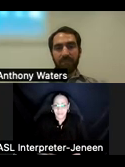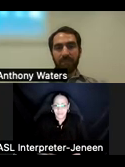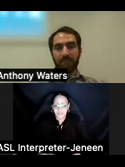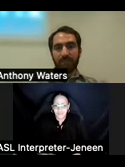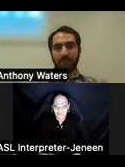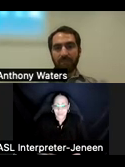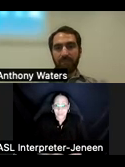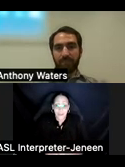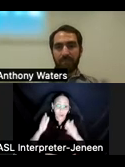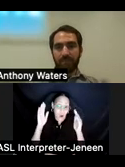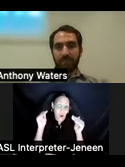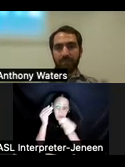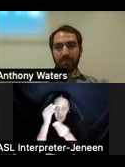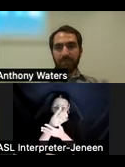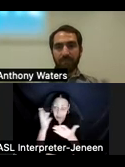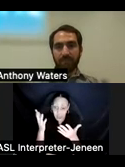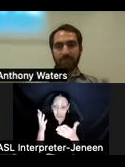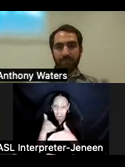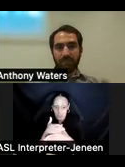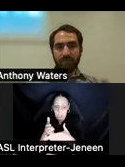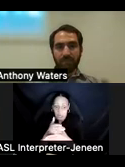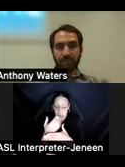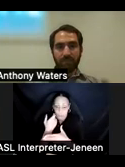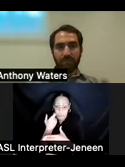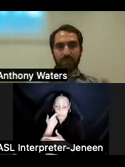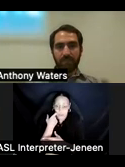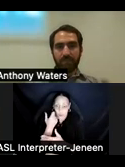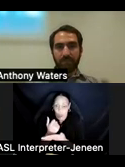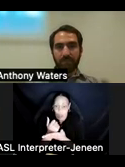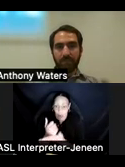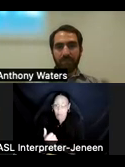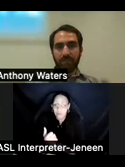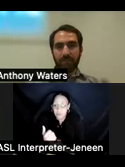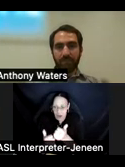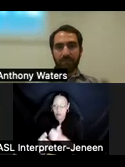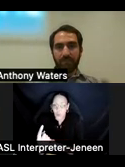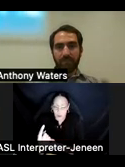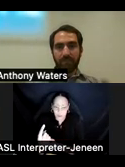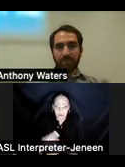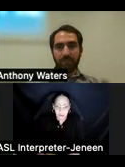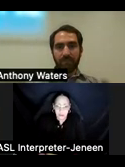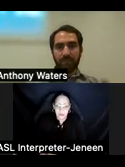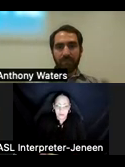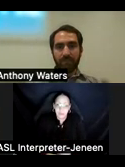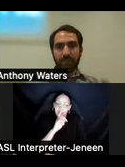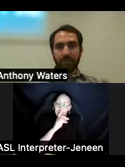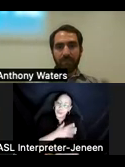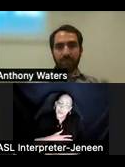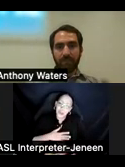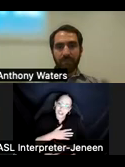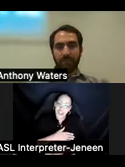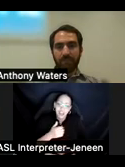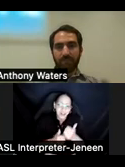hope that the information that was shared was helpful to everyone, and really appreciate